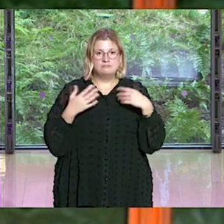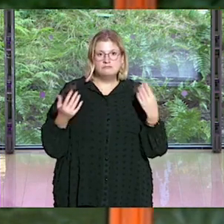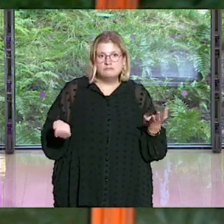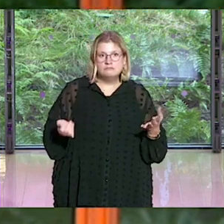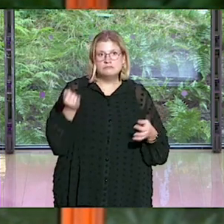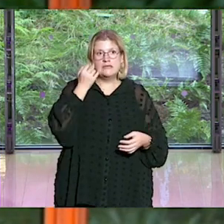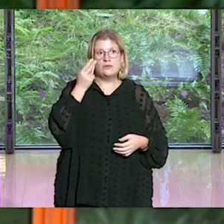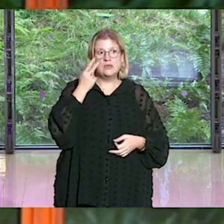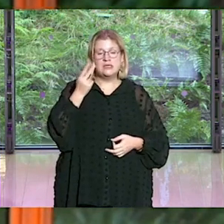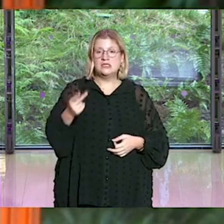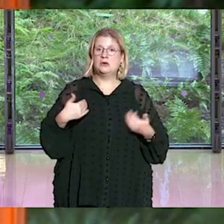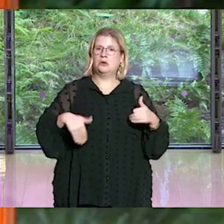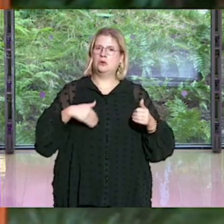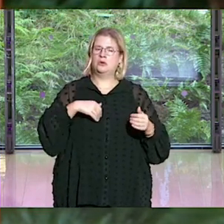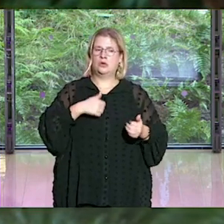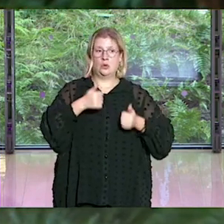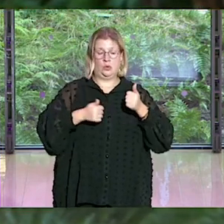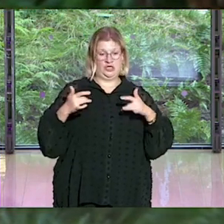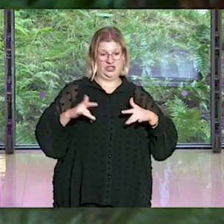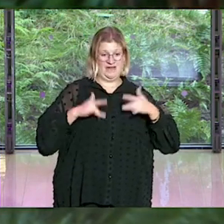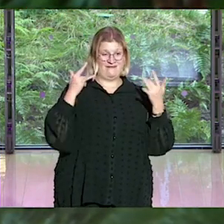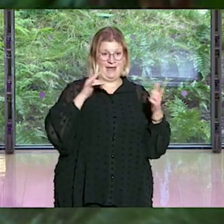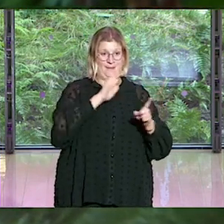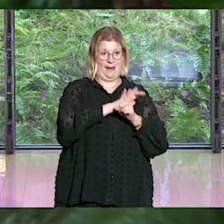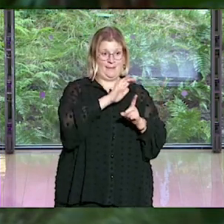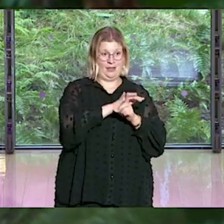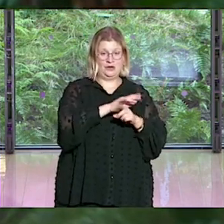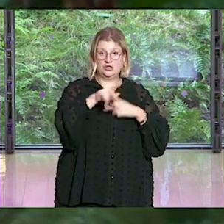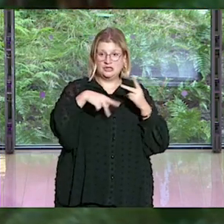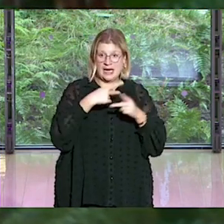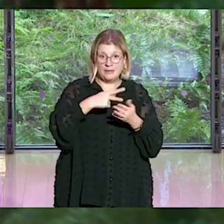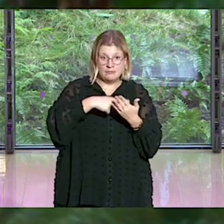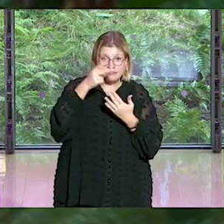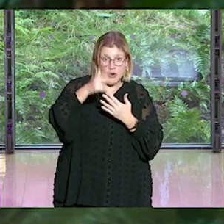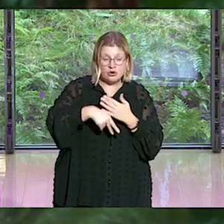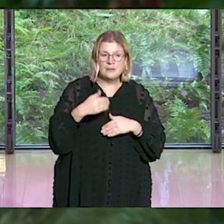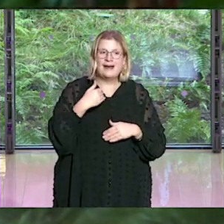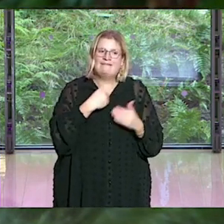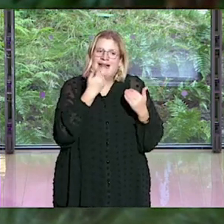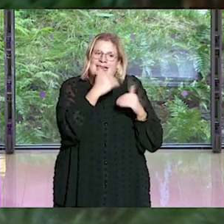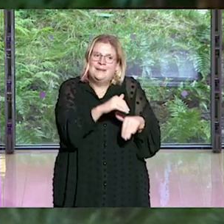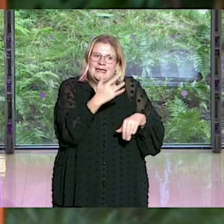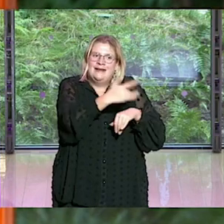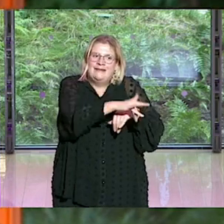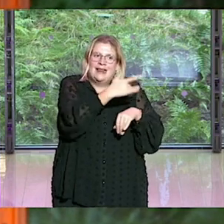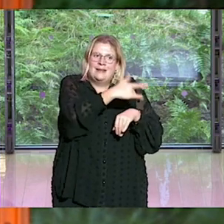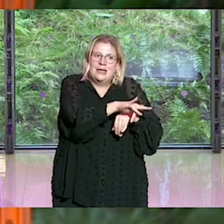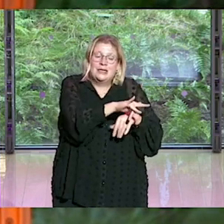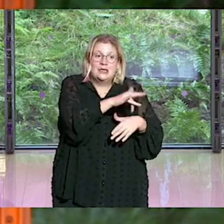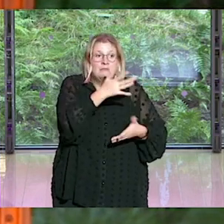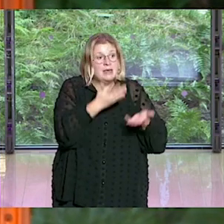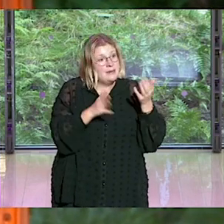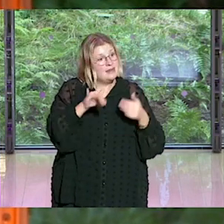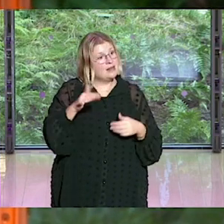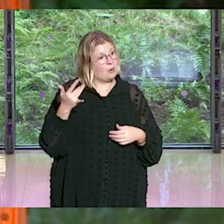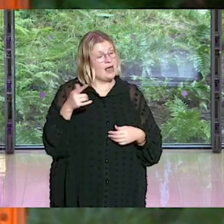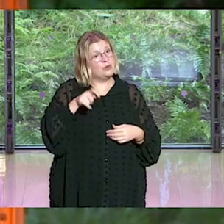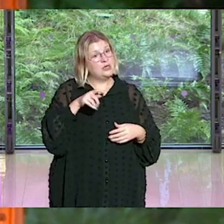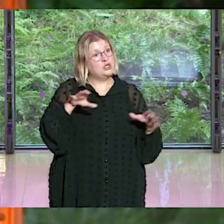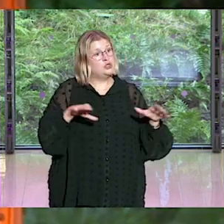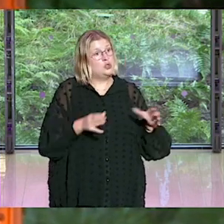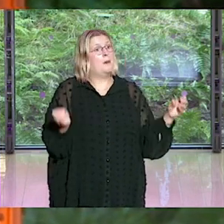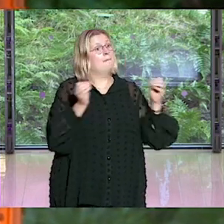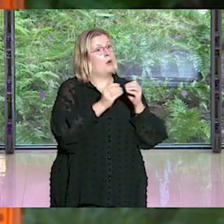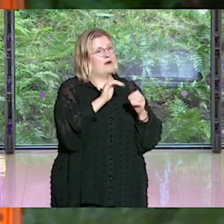So if we see that the most popular event, the most popular type of program has limited availability, maybe that means we need to do more of